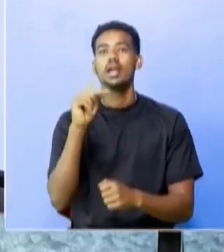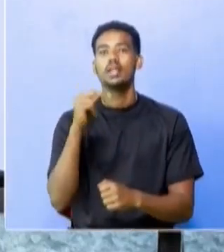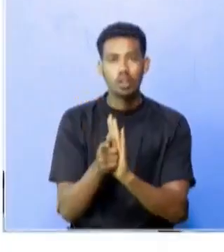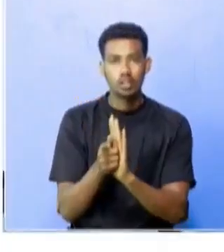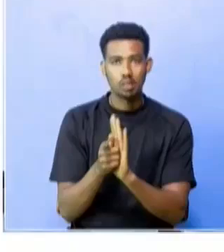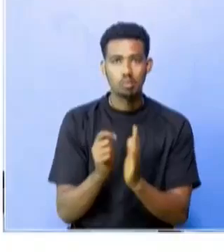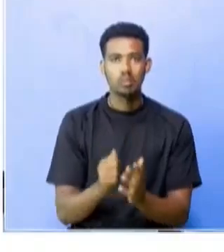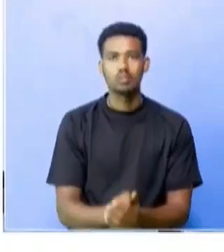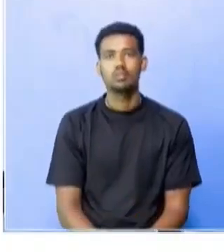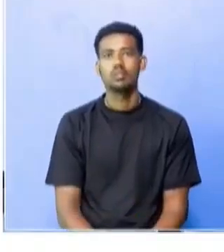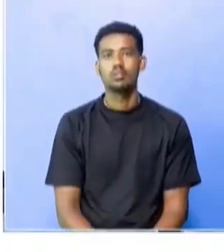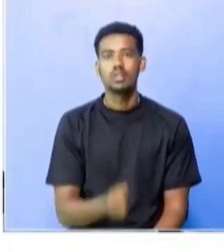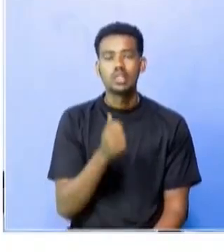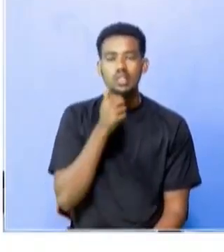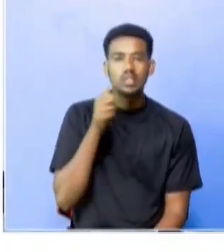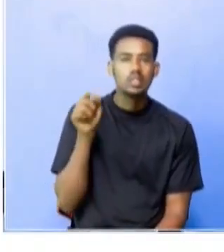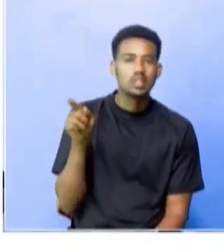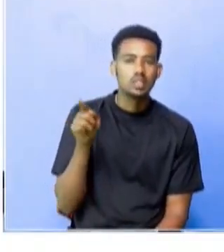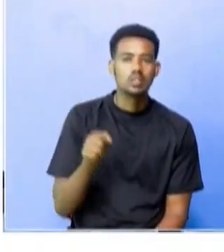verbs. She